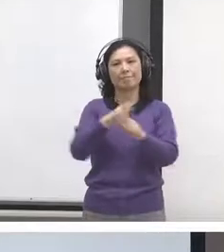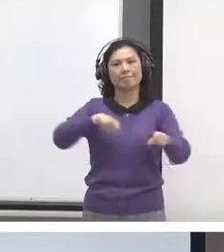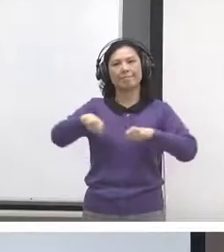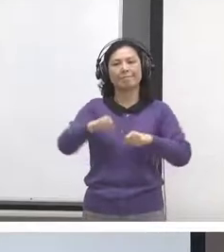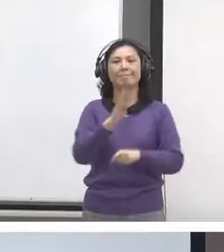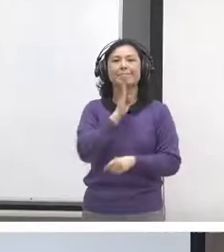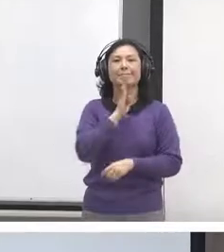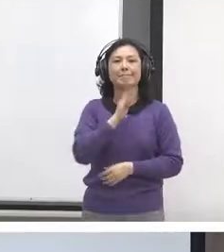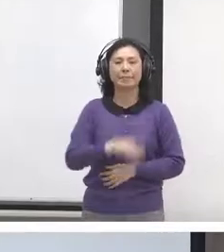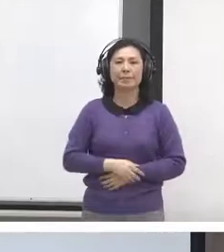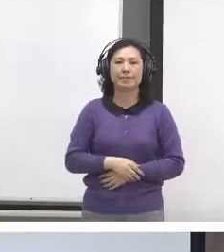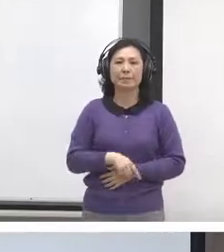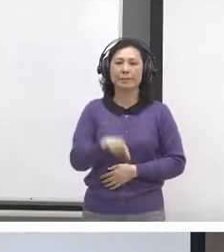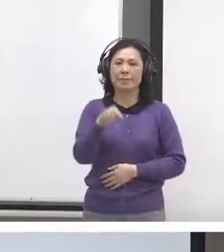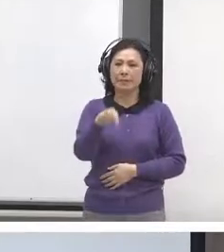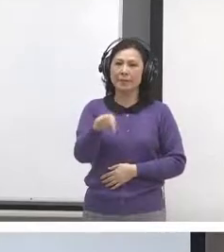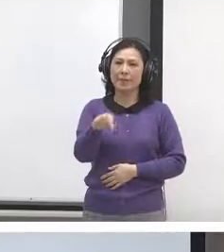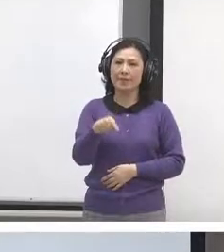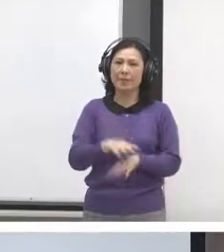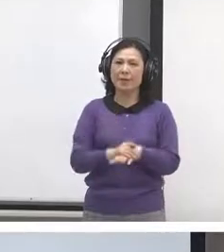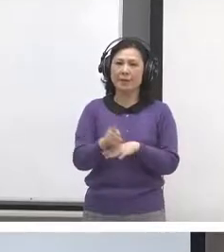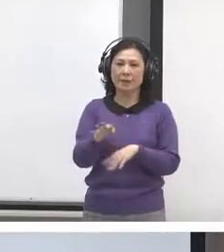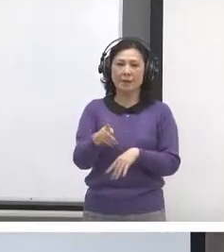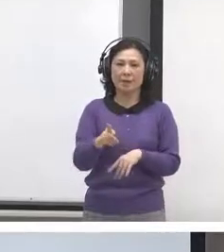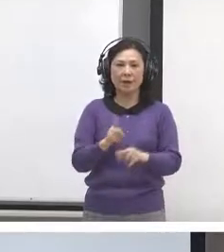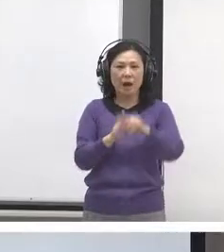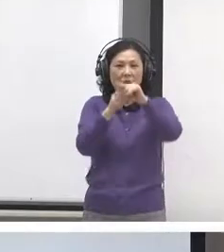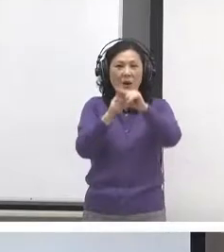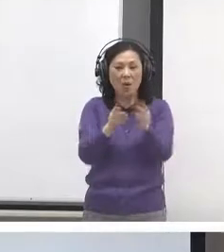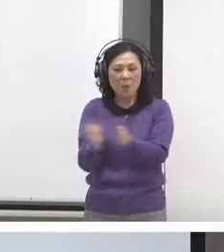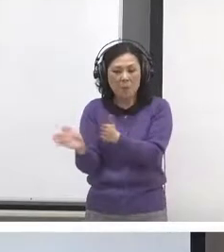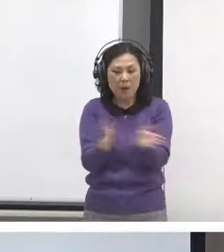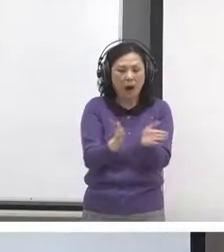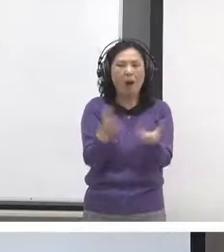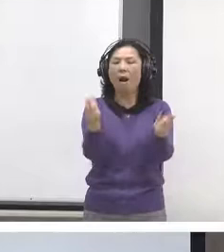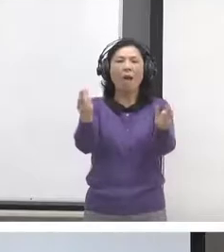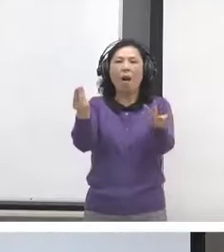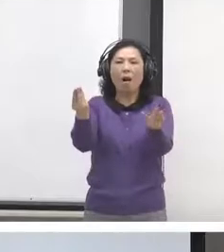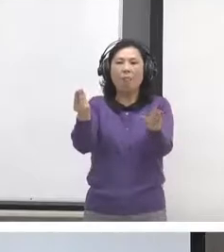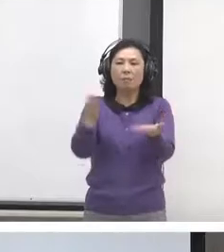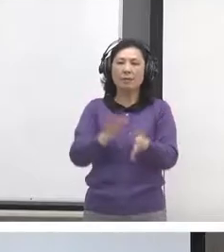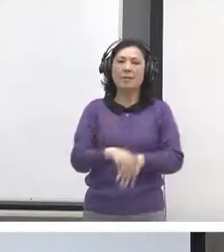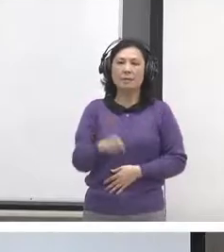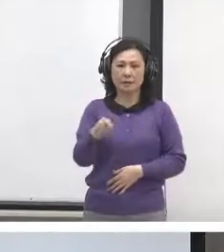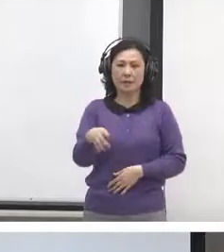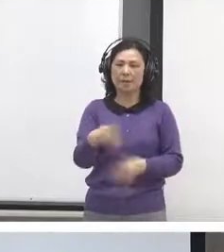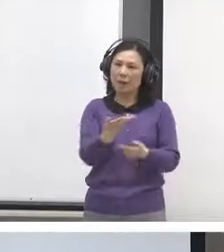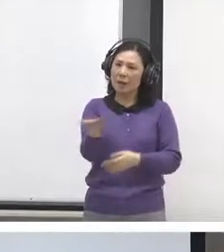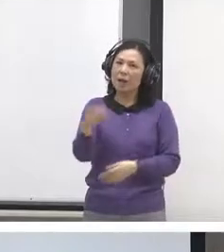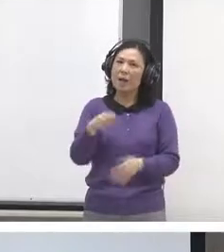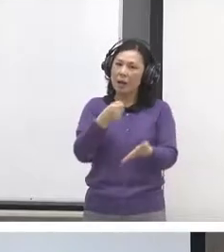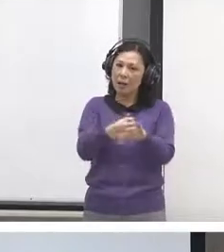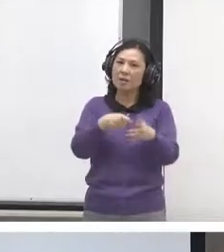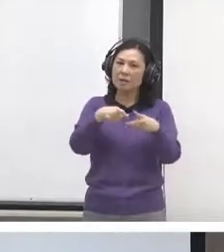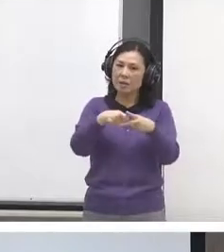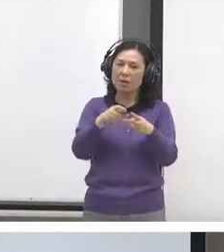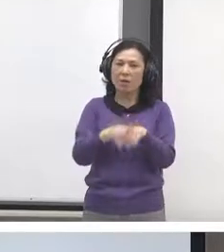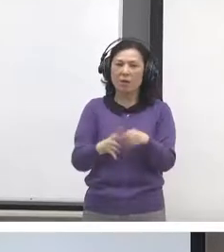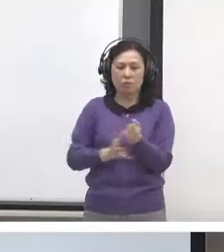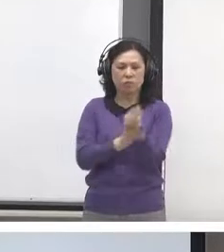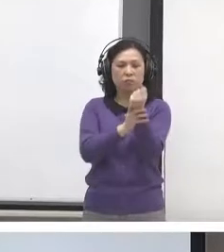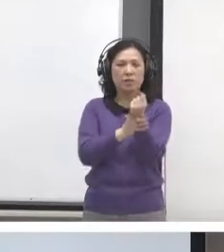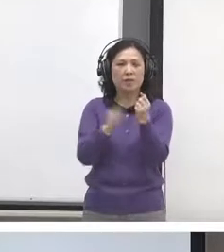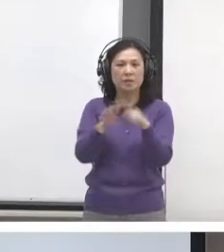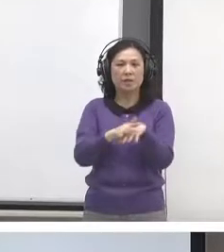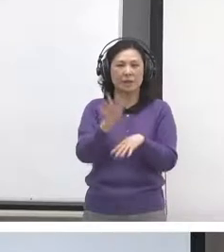It's allows for the inflow of volunteers and supporters. There's an executive team that's then focused on specific